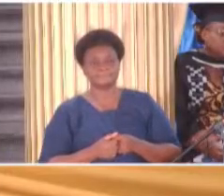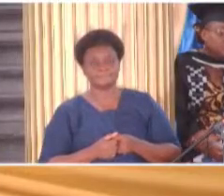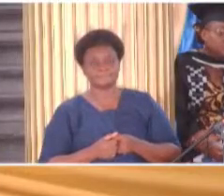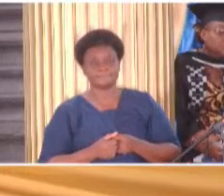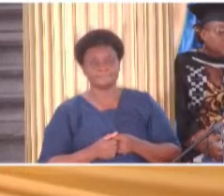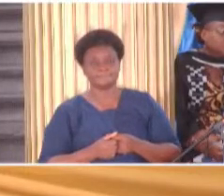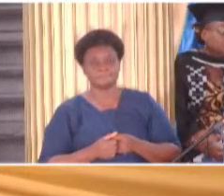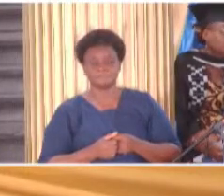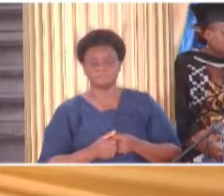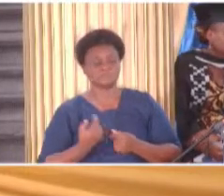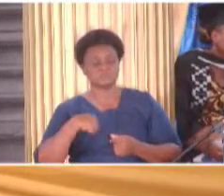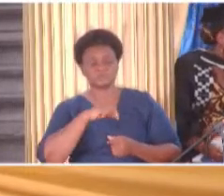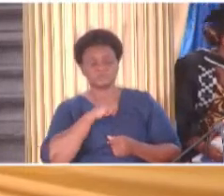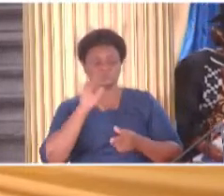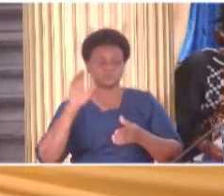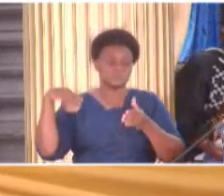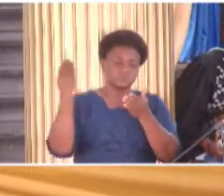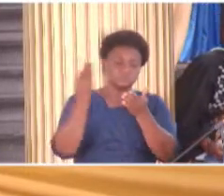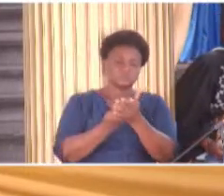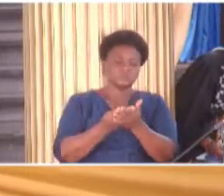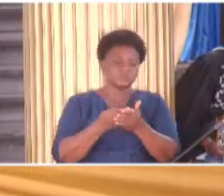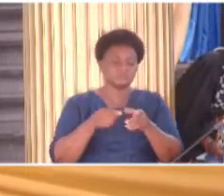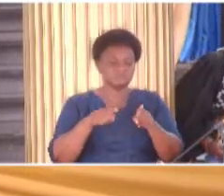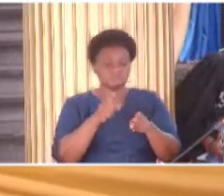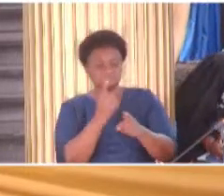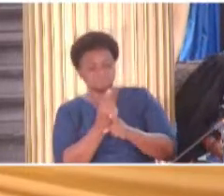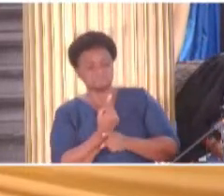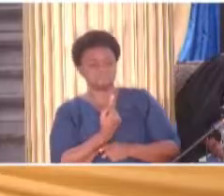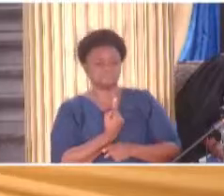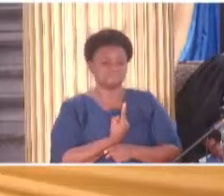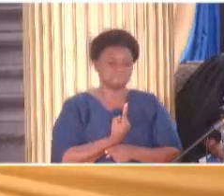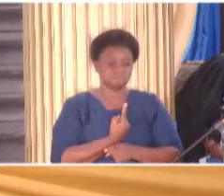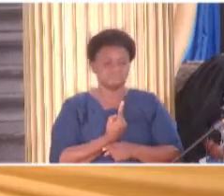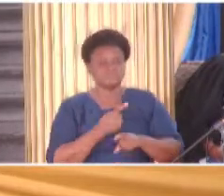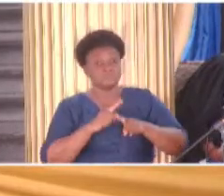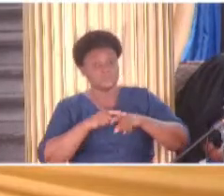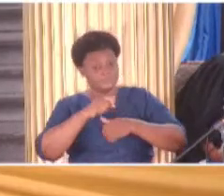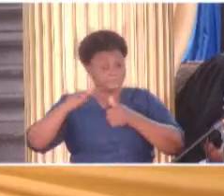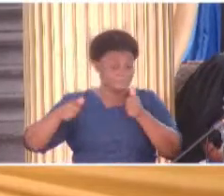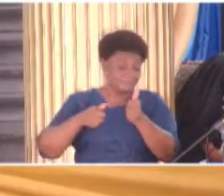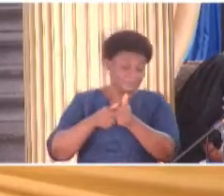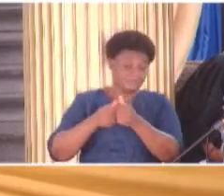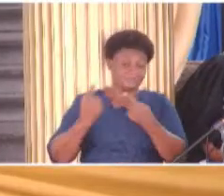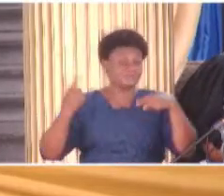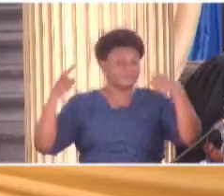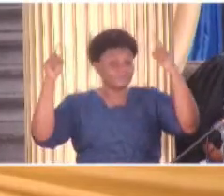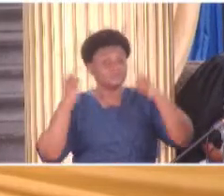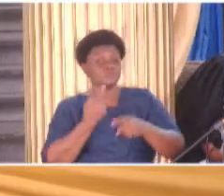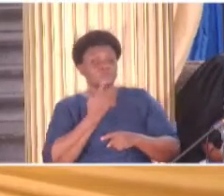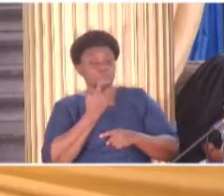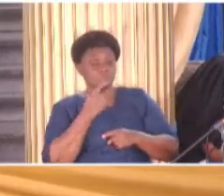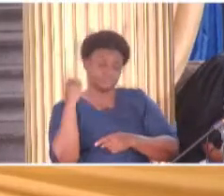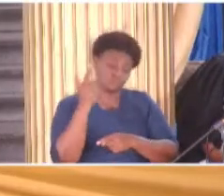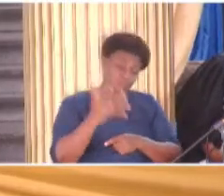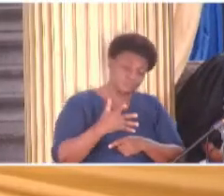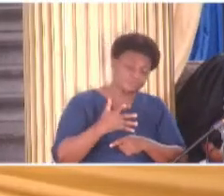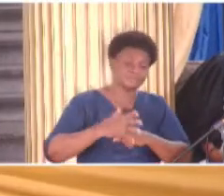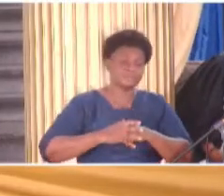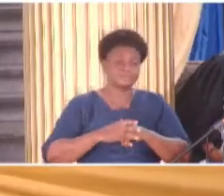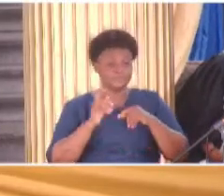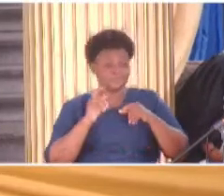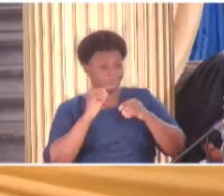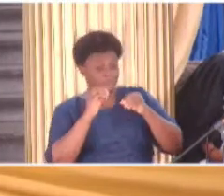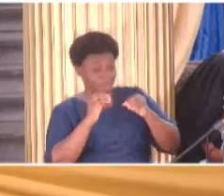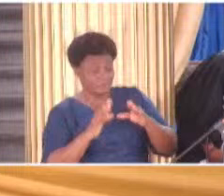We did not arrive at this milestone by sheer will alone. Behind our success are the lecturers, the